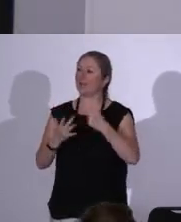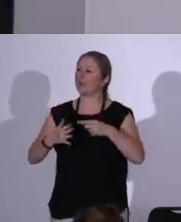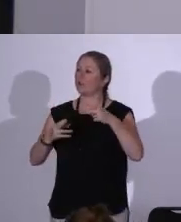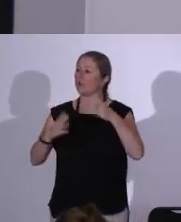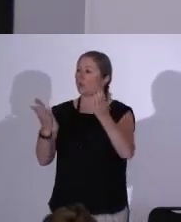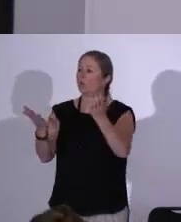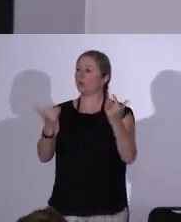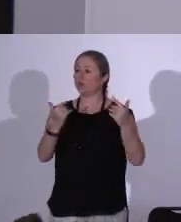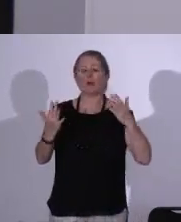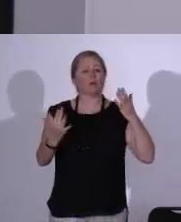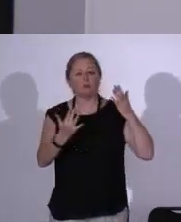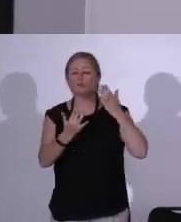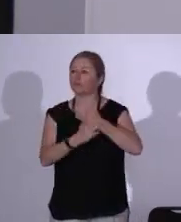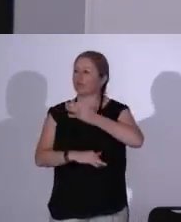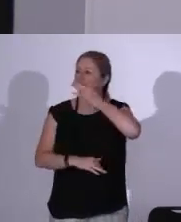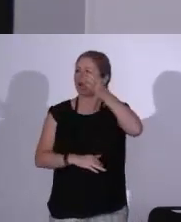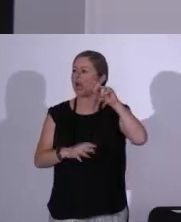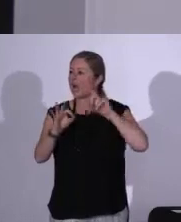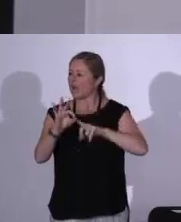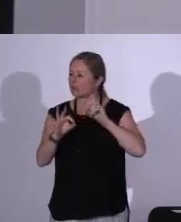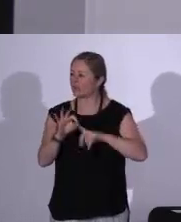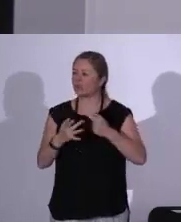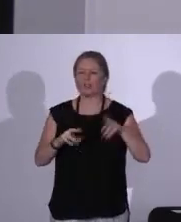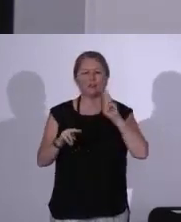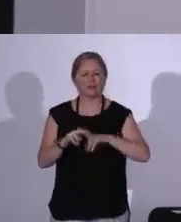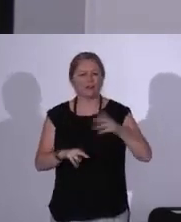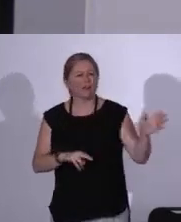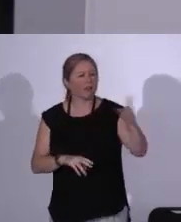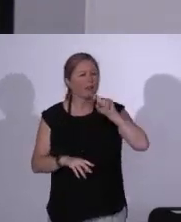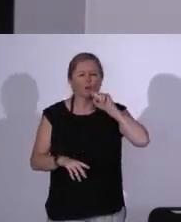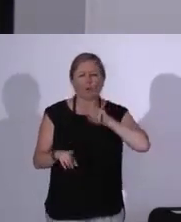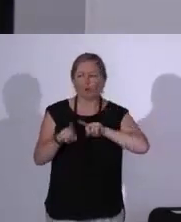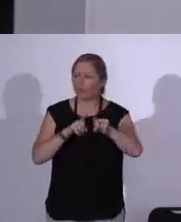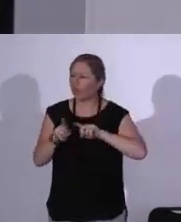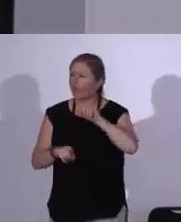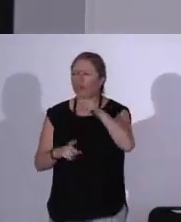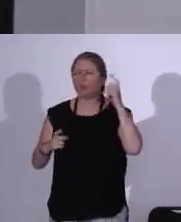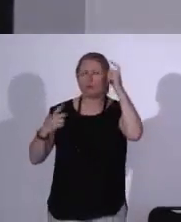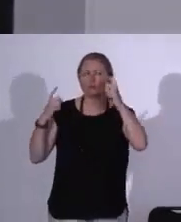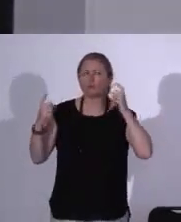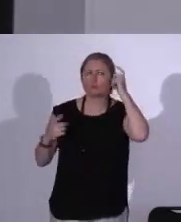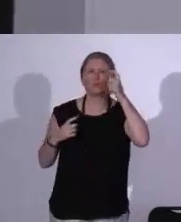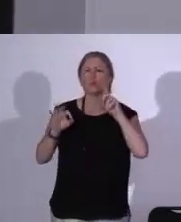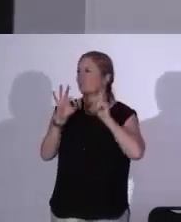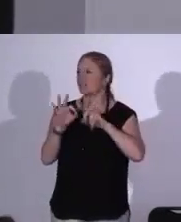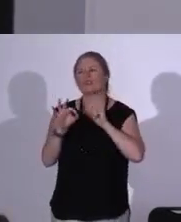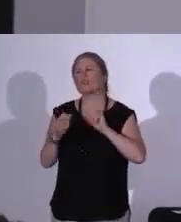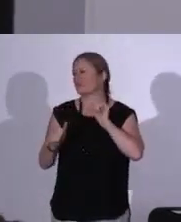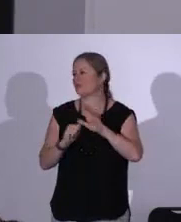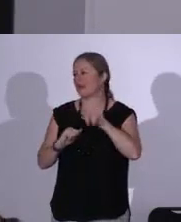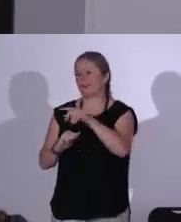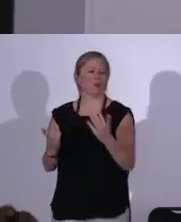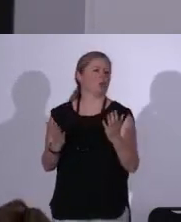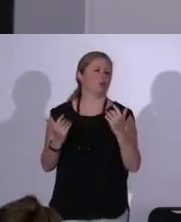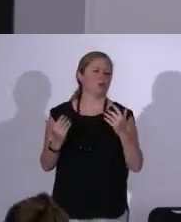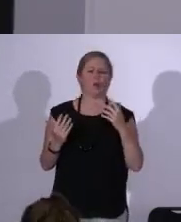of the presenters. If it comes from a place of learning and curiosity, the questions are fantastic. And so feel free to